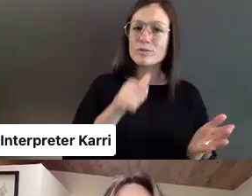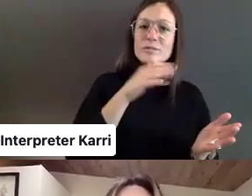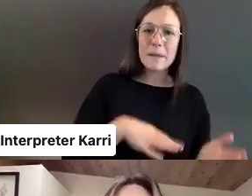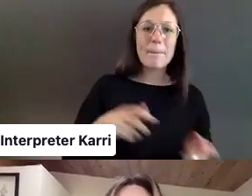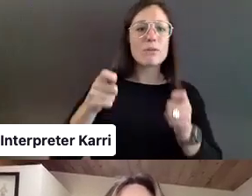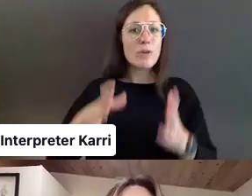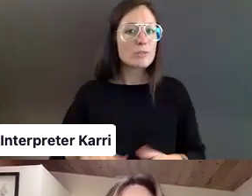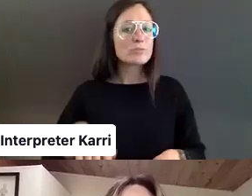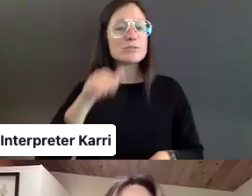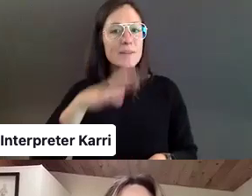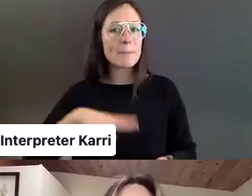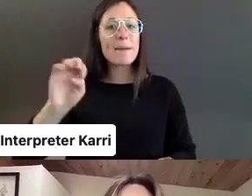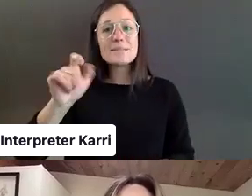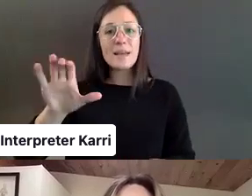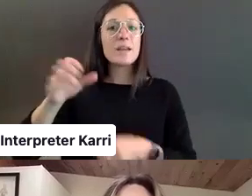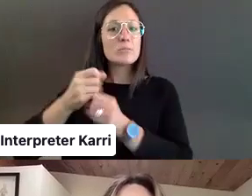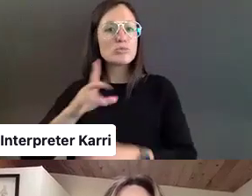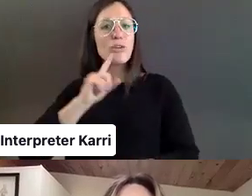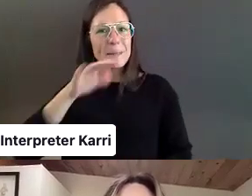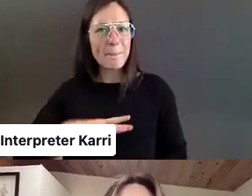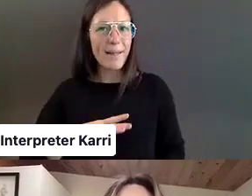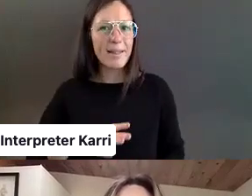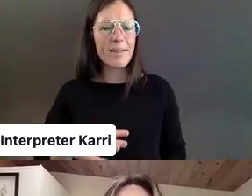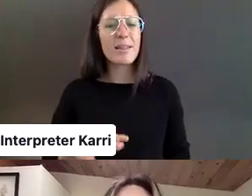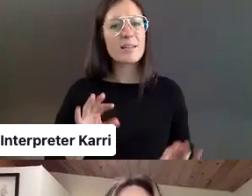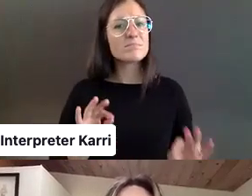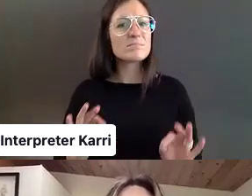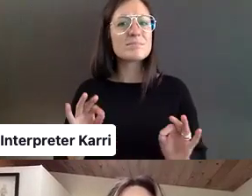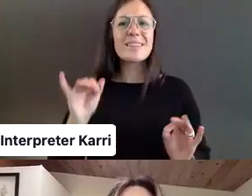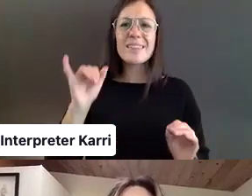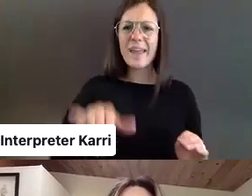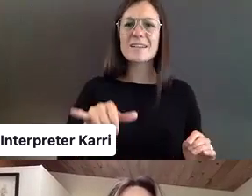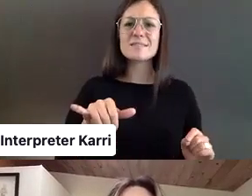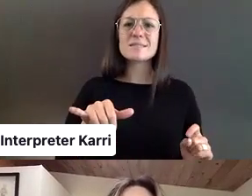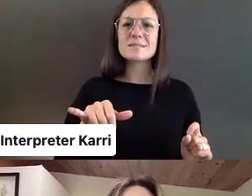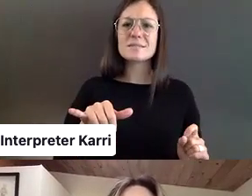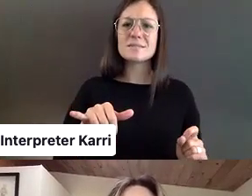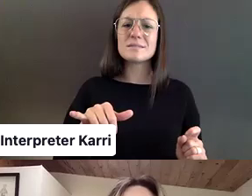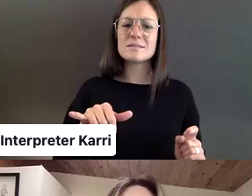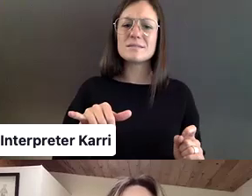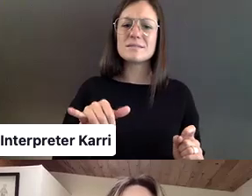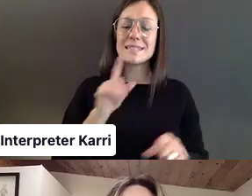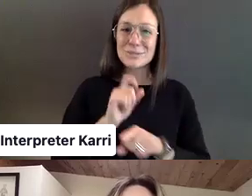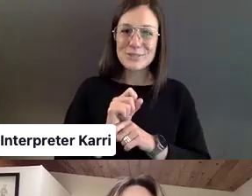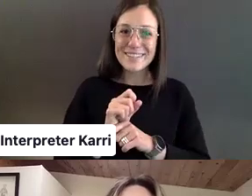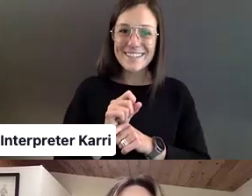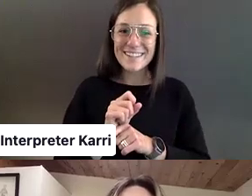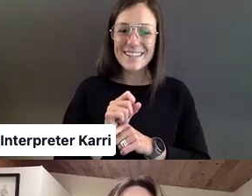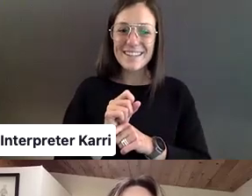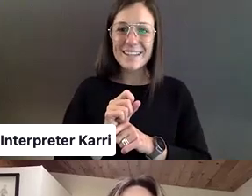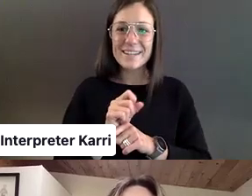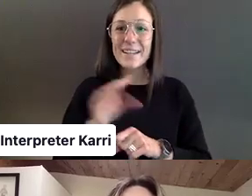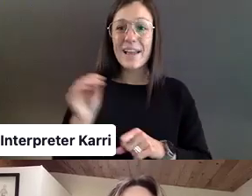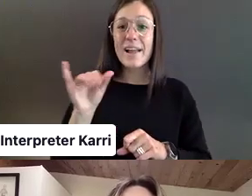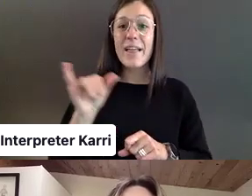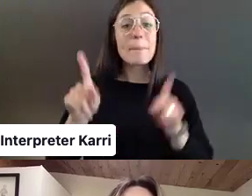female, the executive producers are female, so that literally, and like the people on